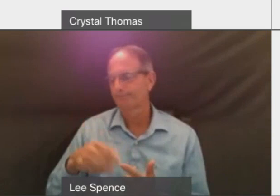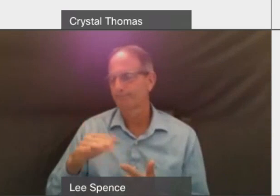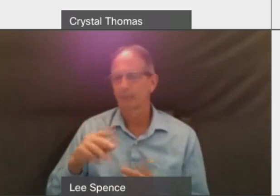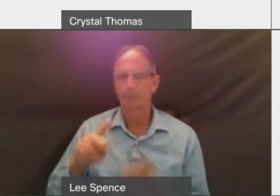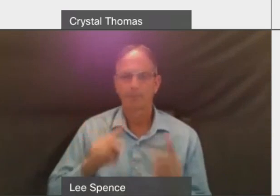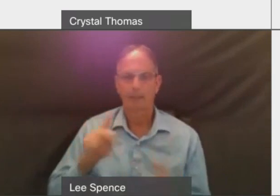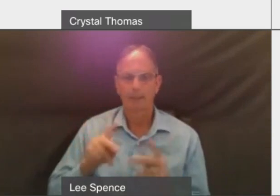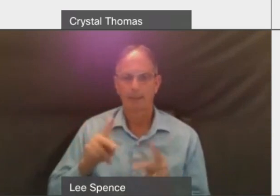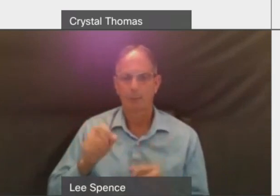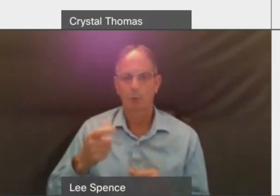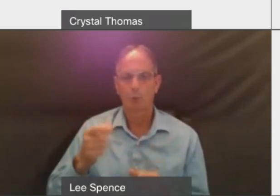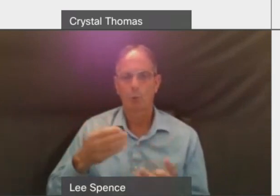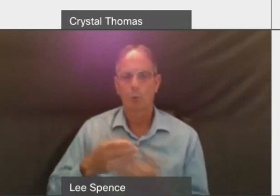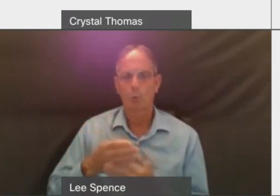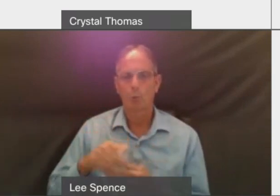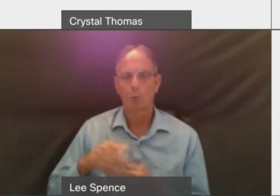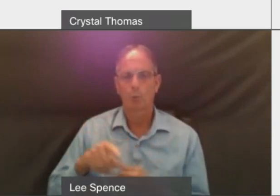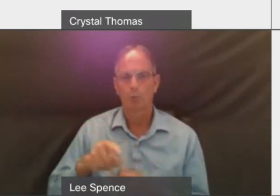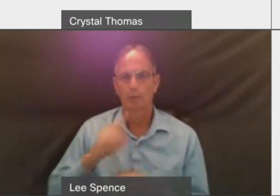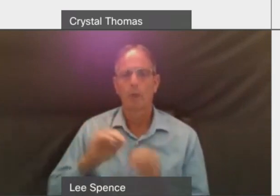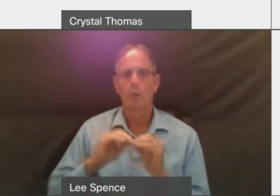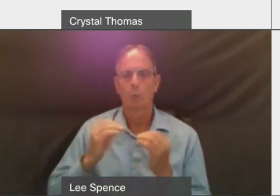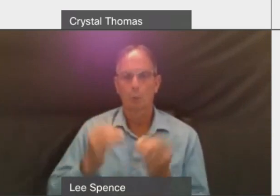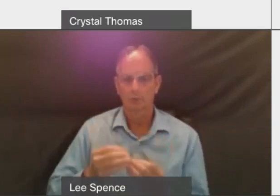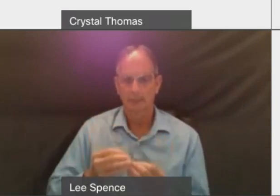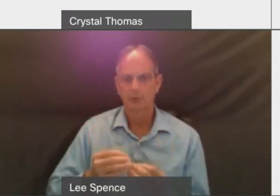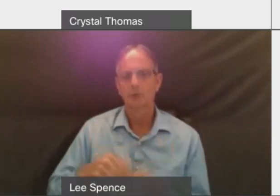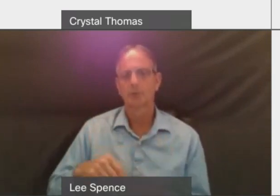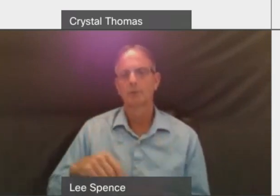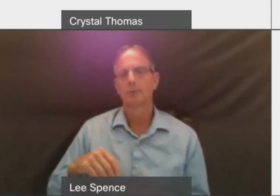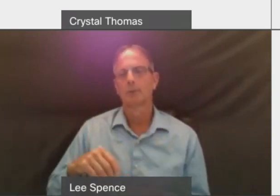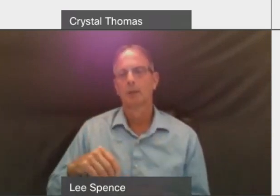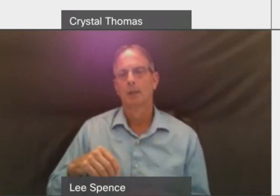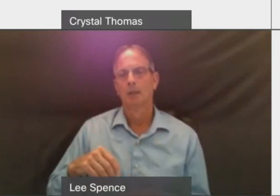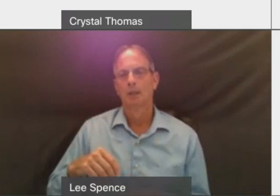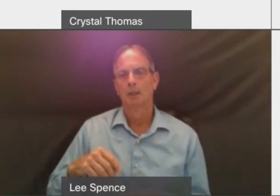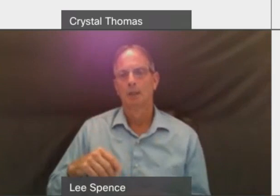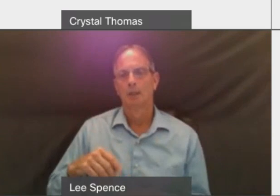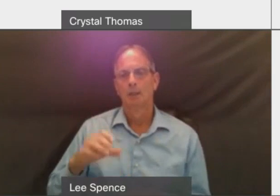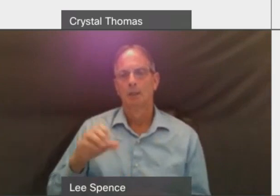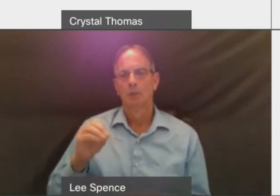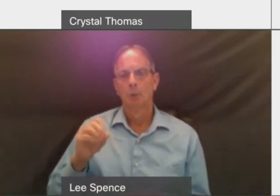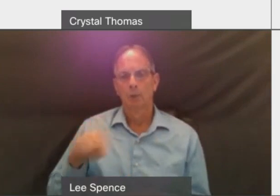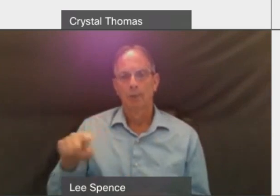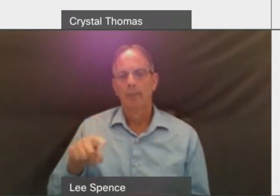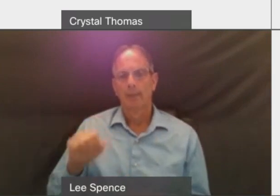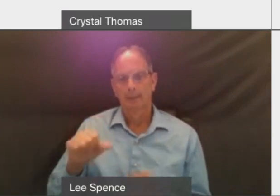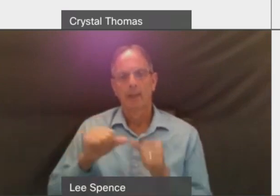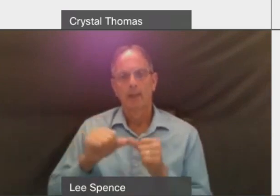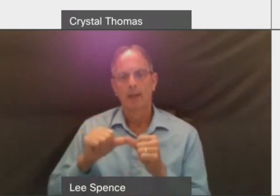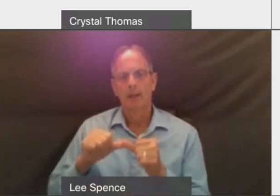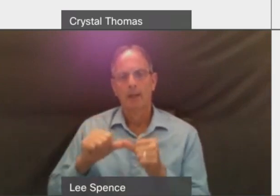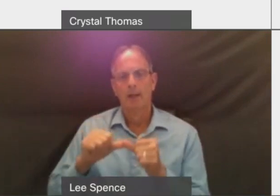folks that go through the organization, and so that they can continue